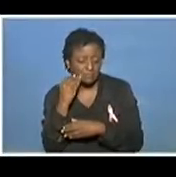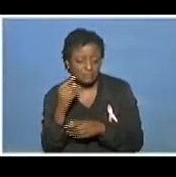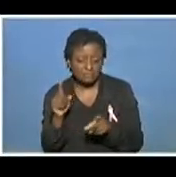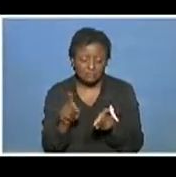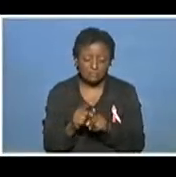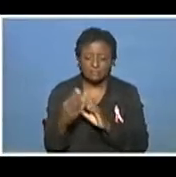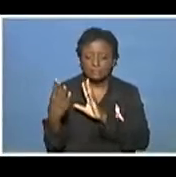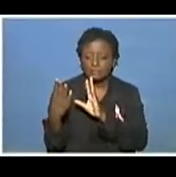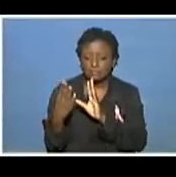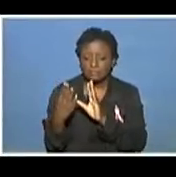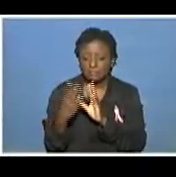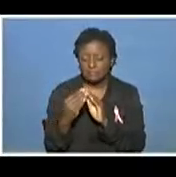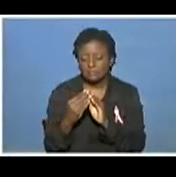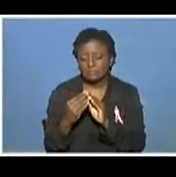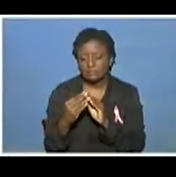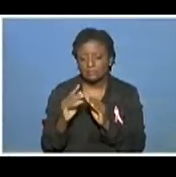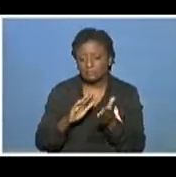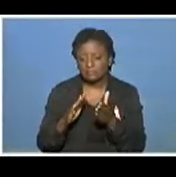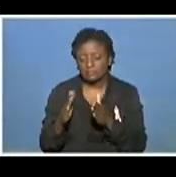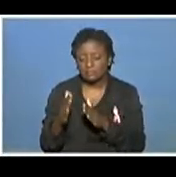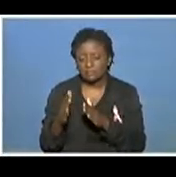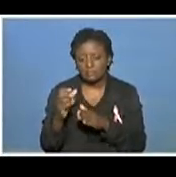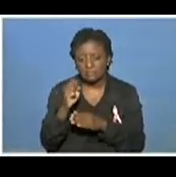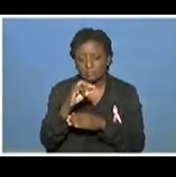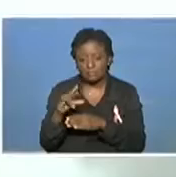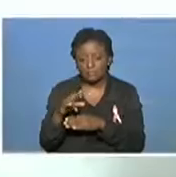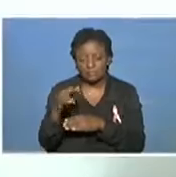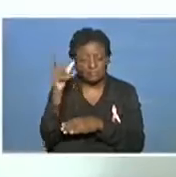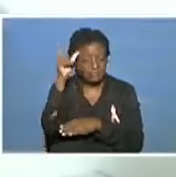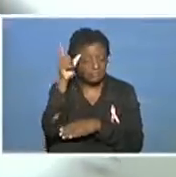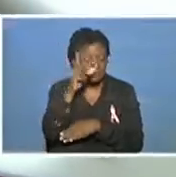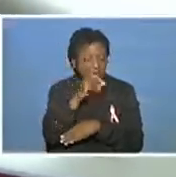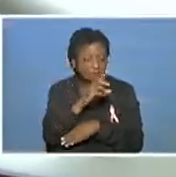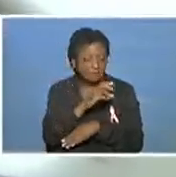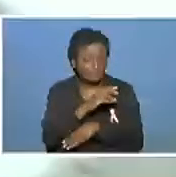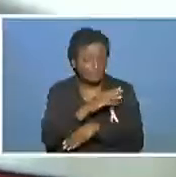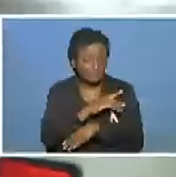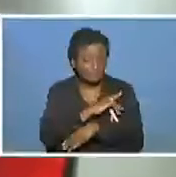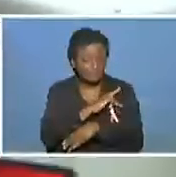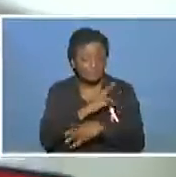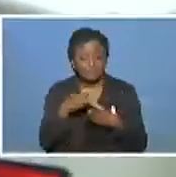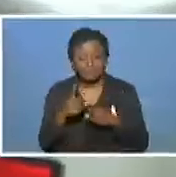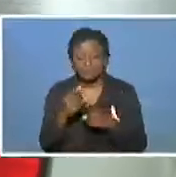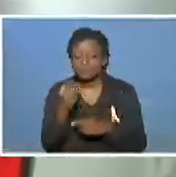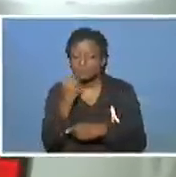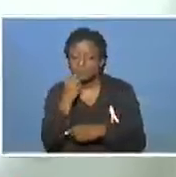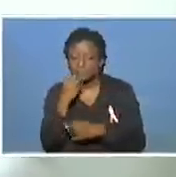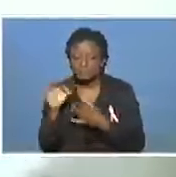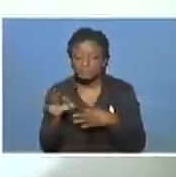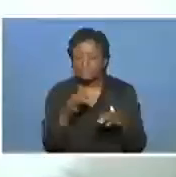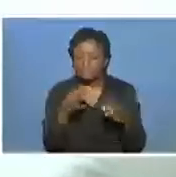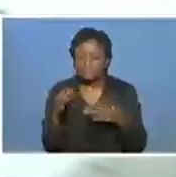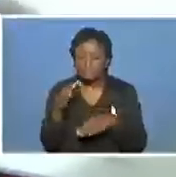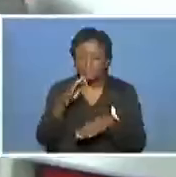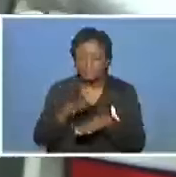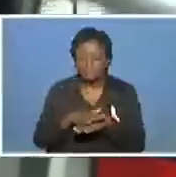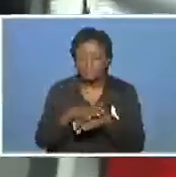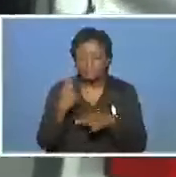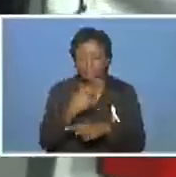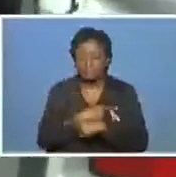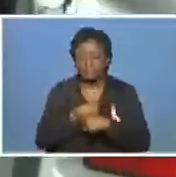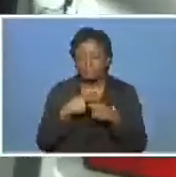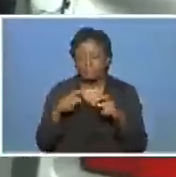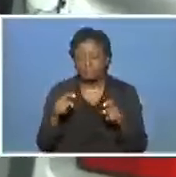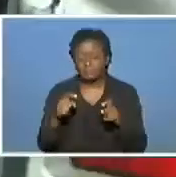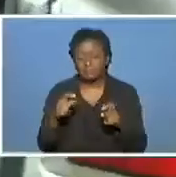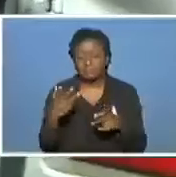Oscar Pinling during a food festival assignment held on Spanish Wells. Even then, he says skills learned helped to set